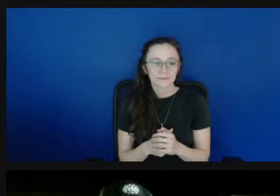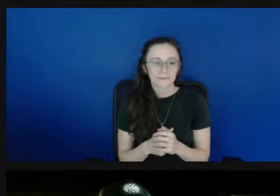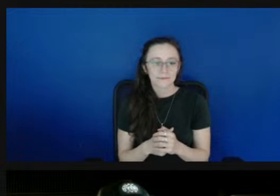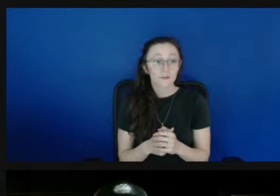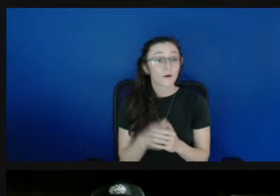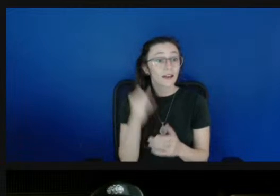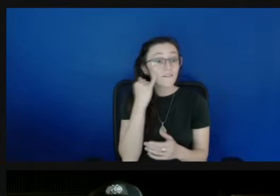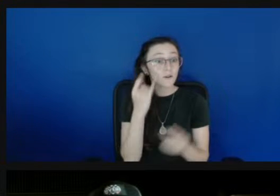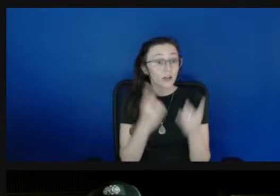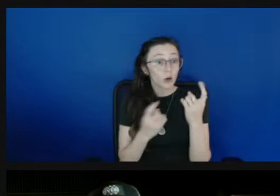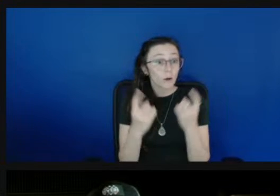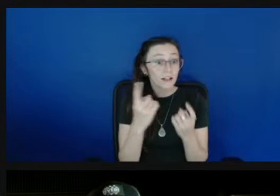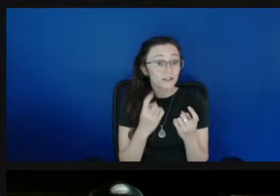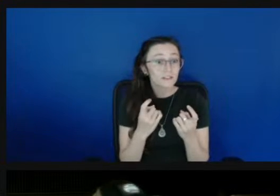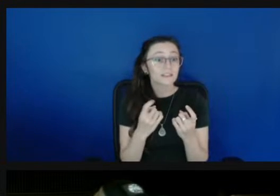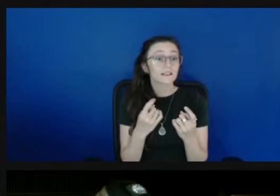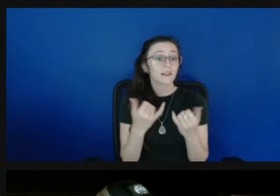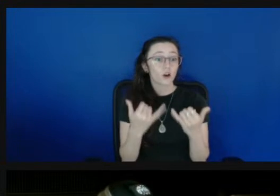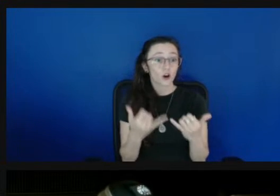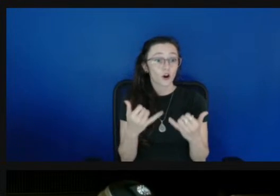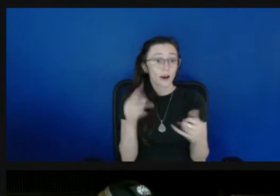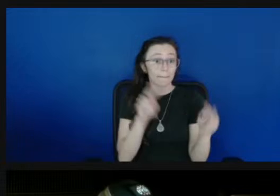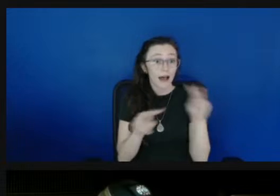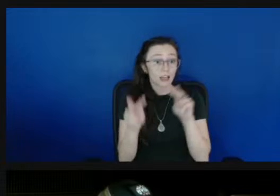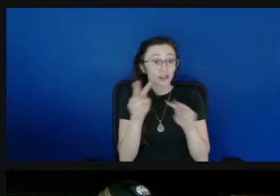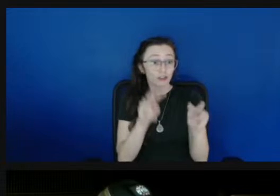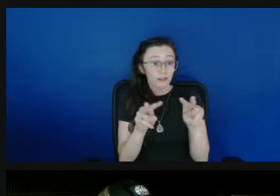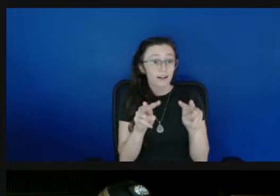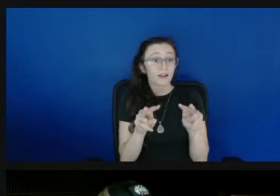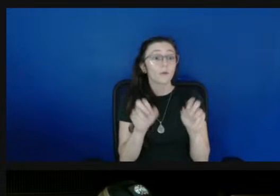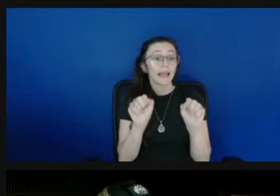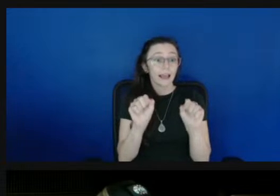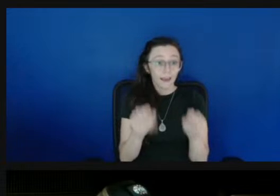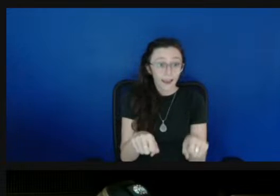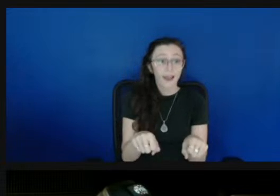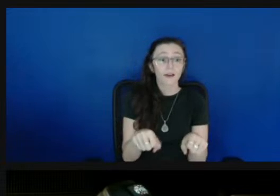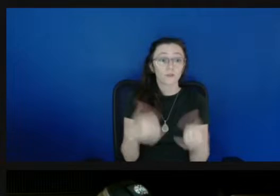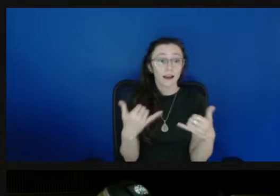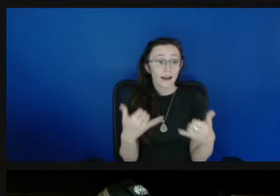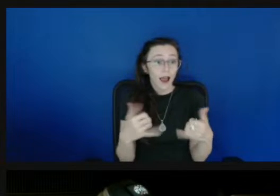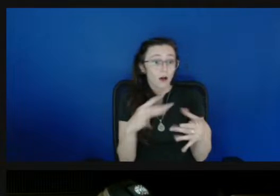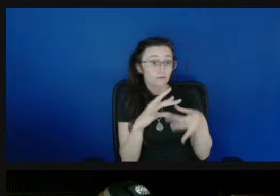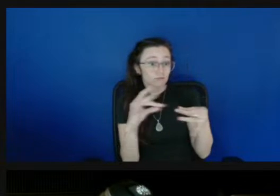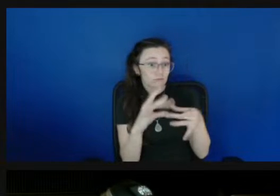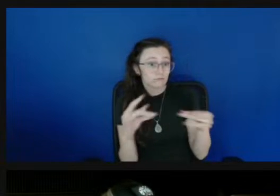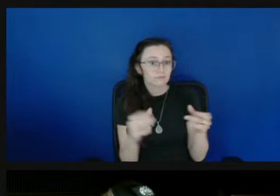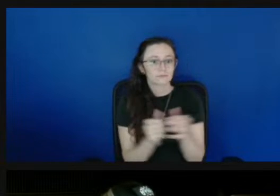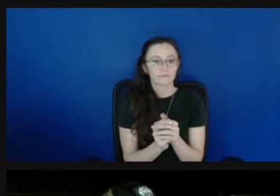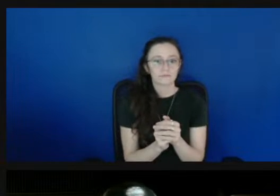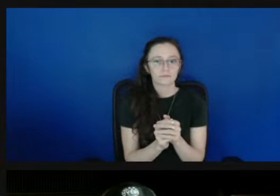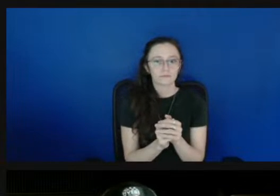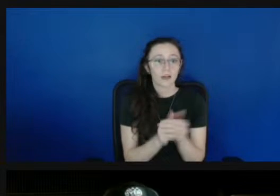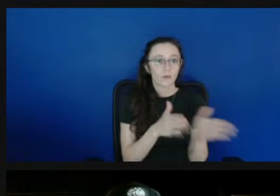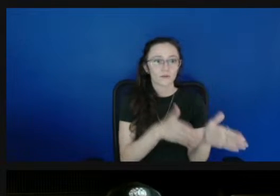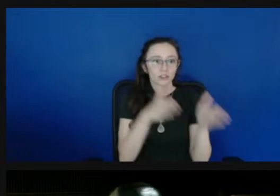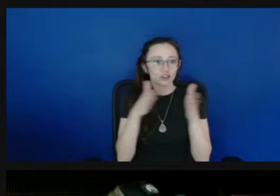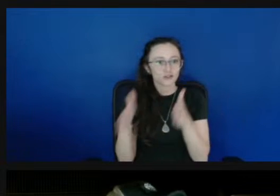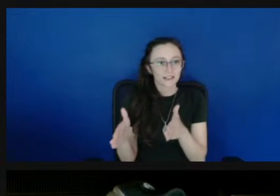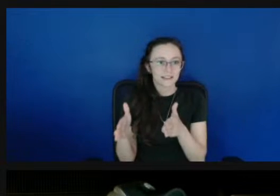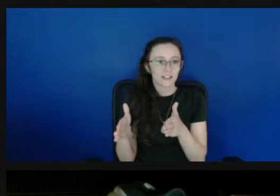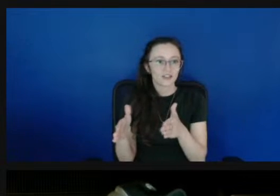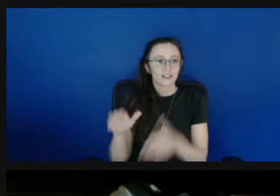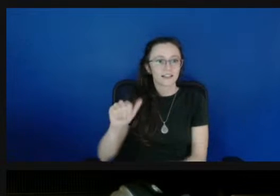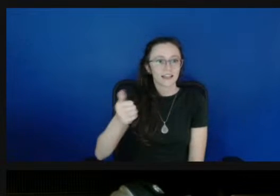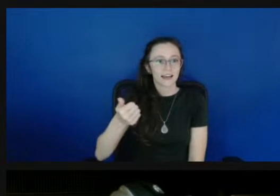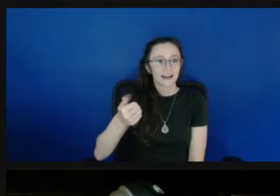on the current monitoring, we can take them now. Otherwise, we'll transition to our 1924 segment next. And